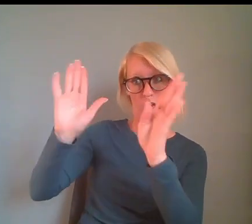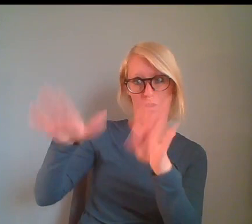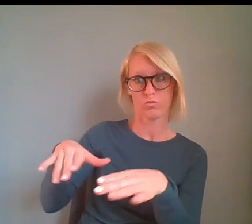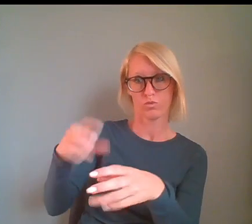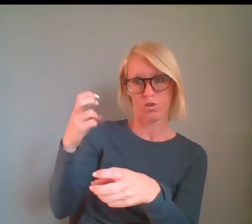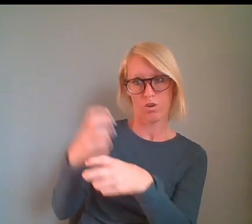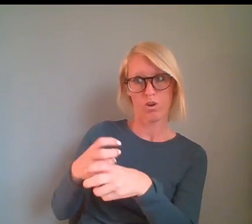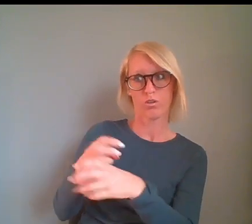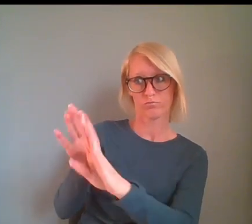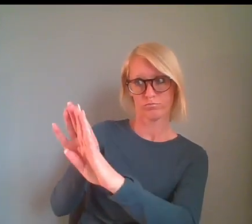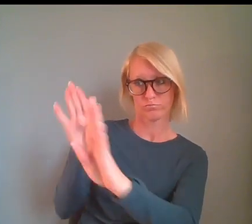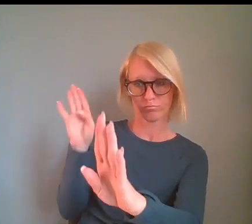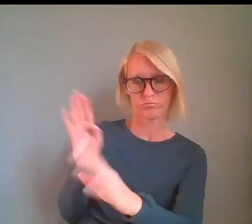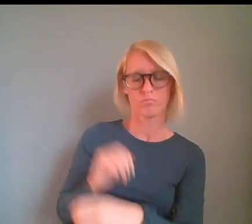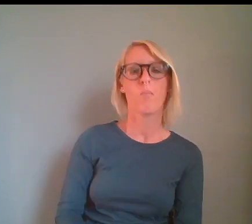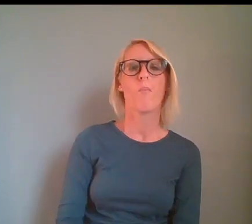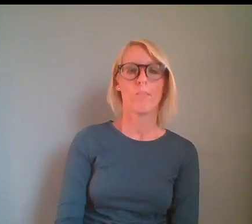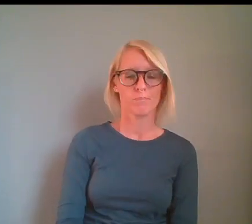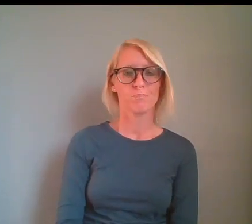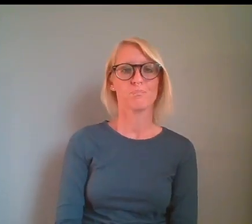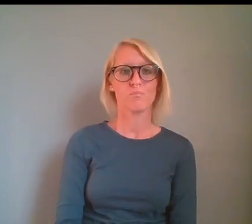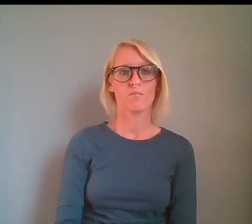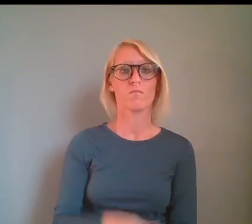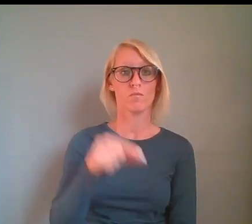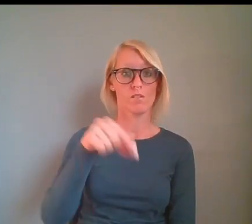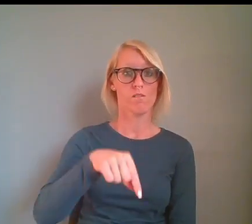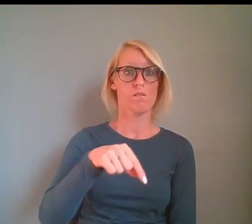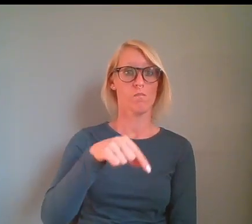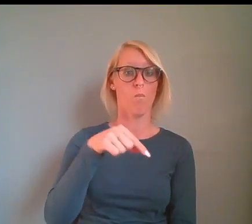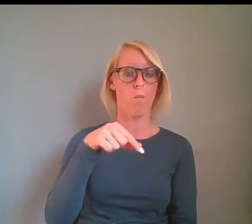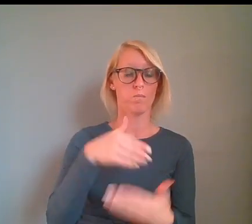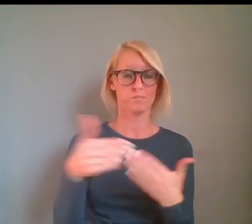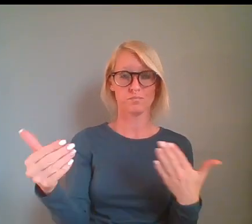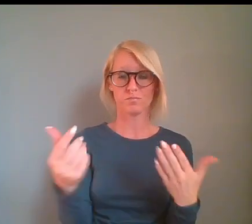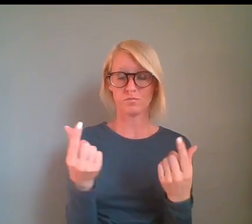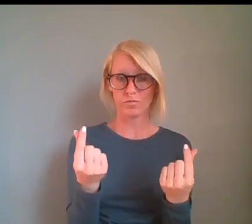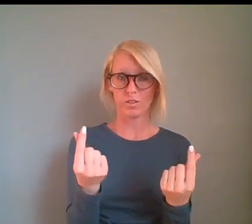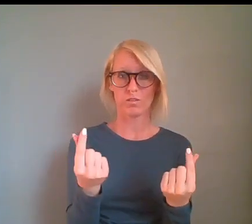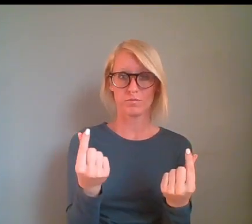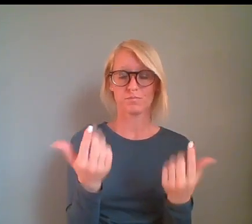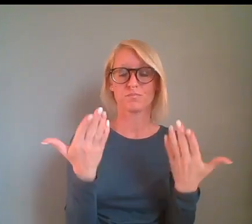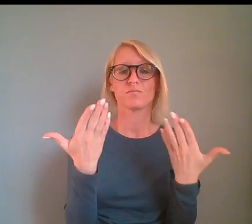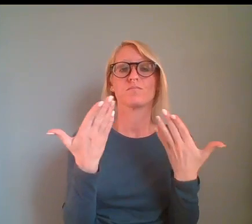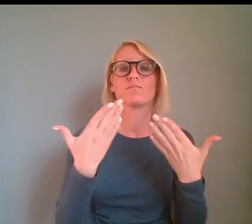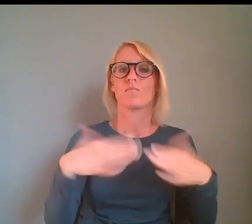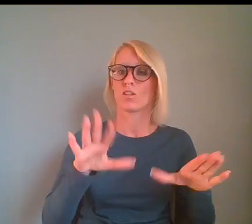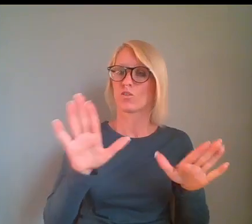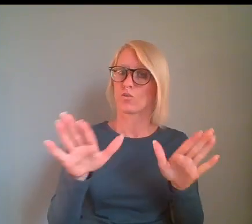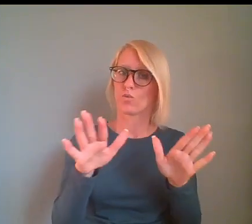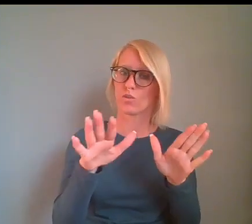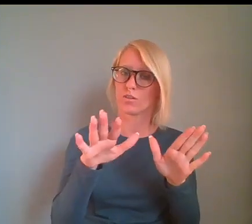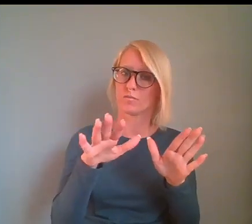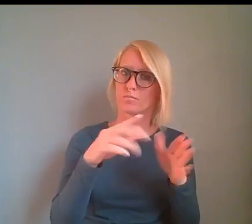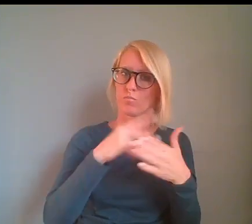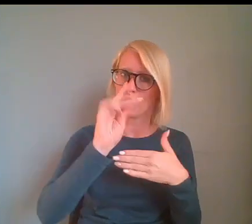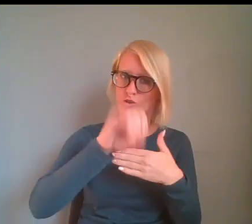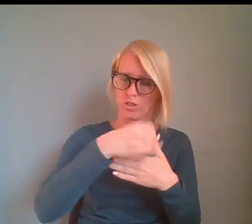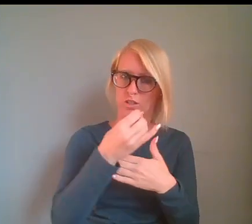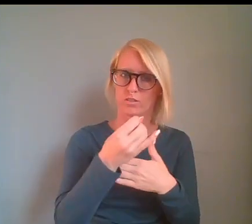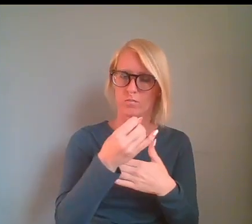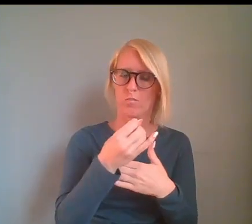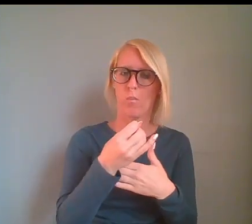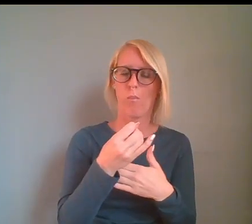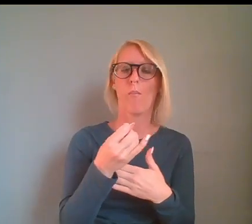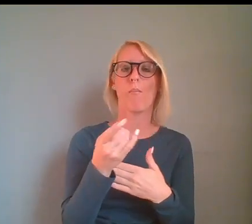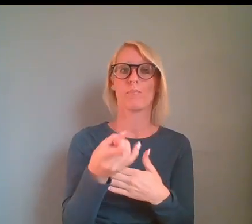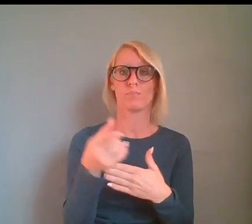so these are things you can do to finish your piece, like this one. So you're gonna go